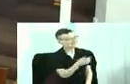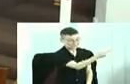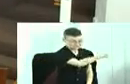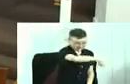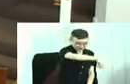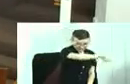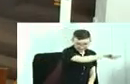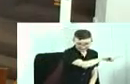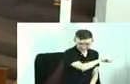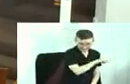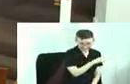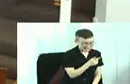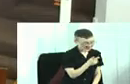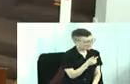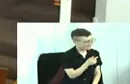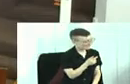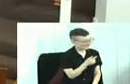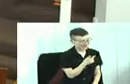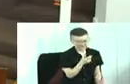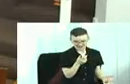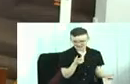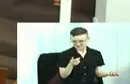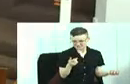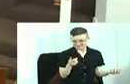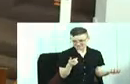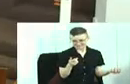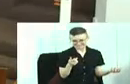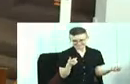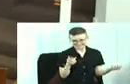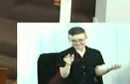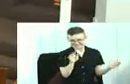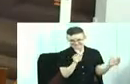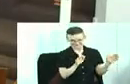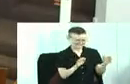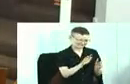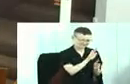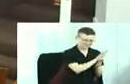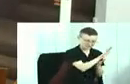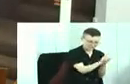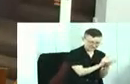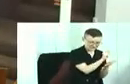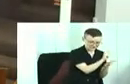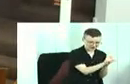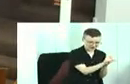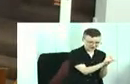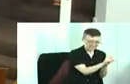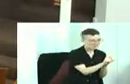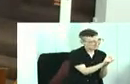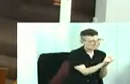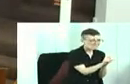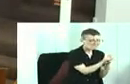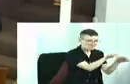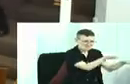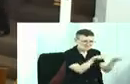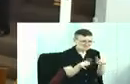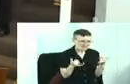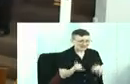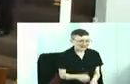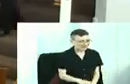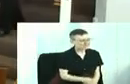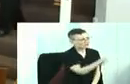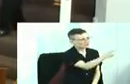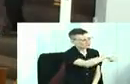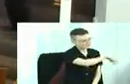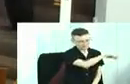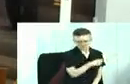disciples, partly because of just the time in which they live, but it's not too different than today, they receive this testimony